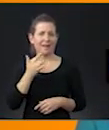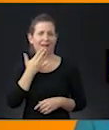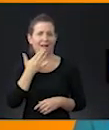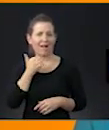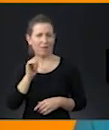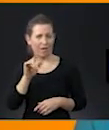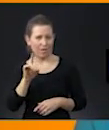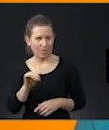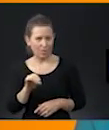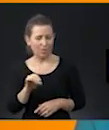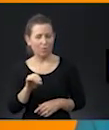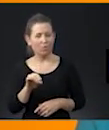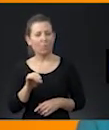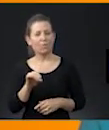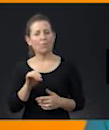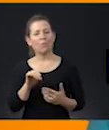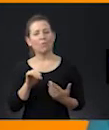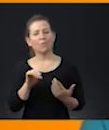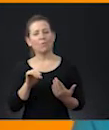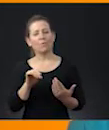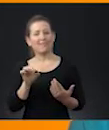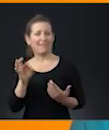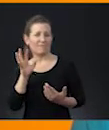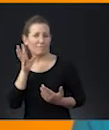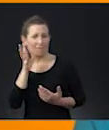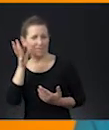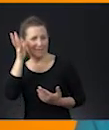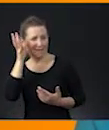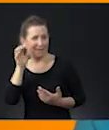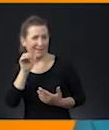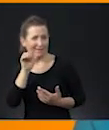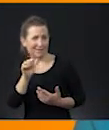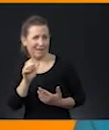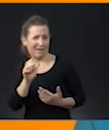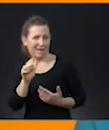I couldn't always allow her when mom and dad are not around.